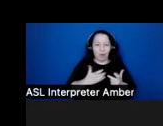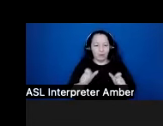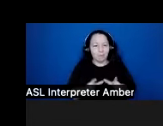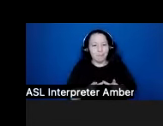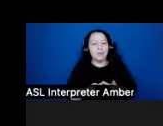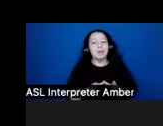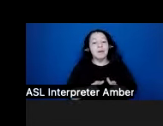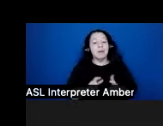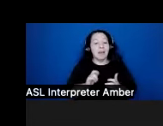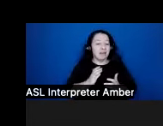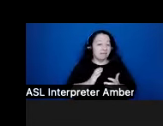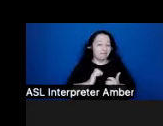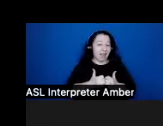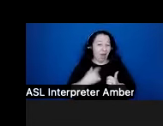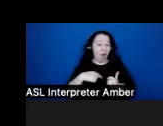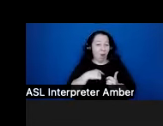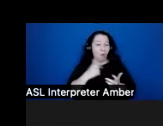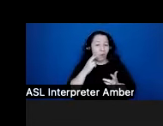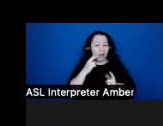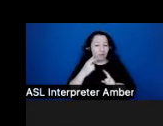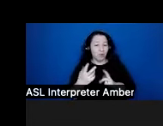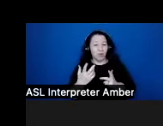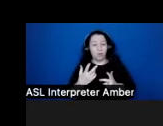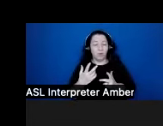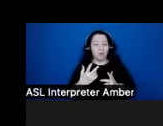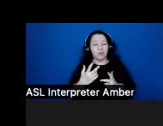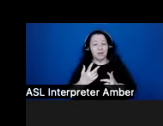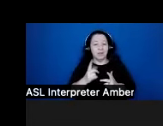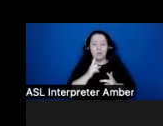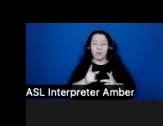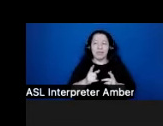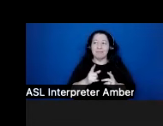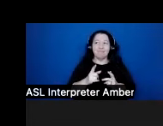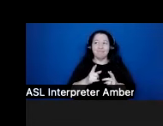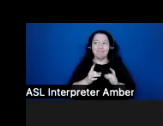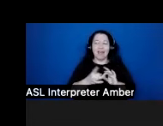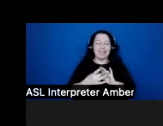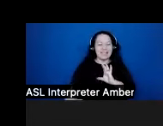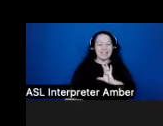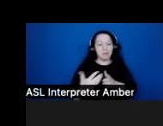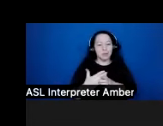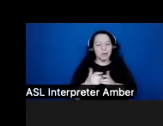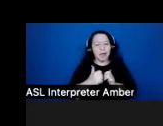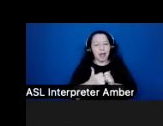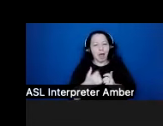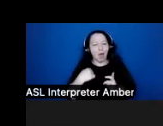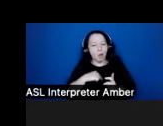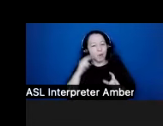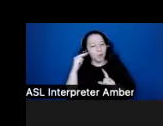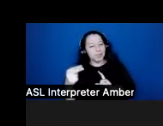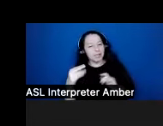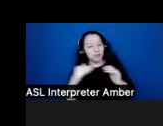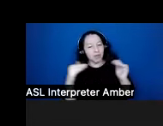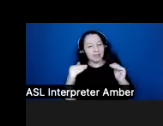how we view. So sort of the next point, like maybe justice in like a compassionate lens, but also looking at like the